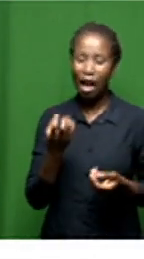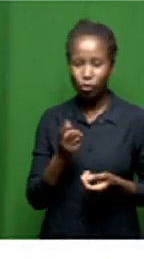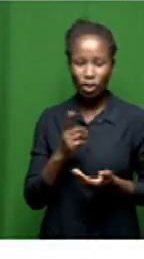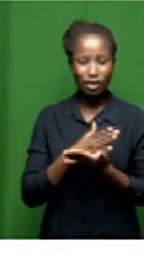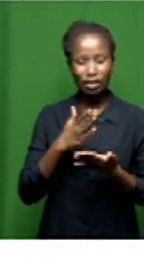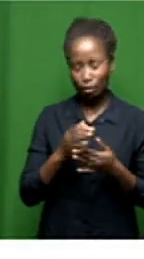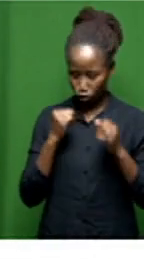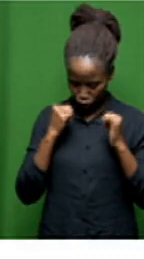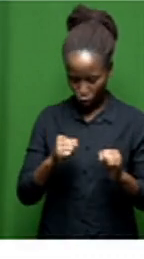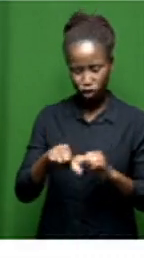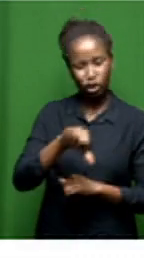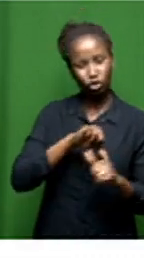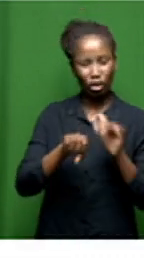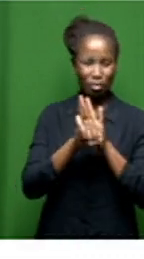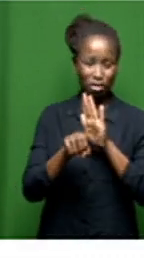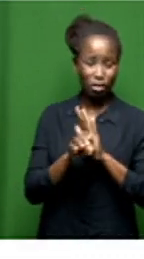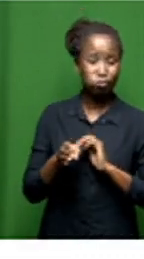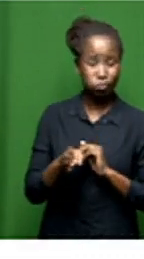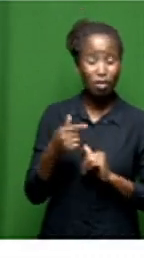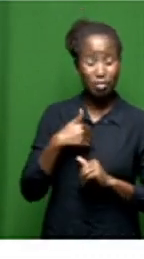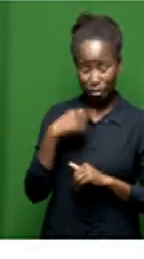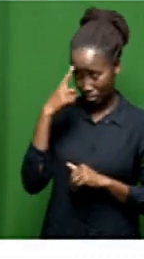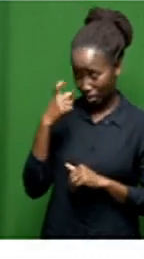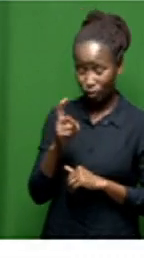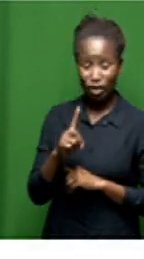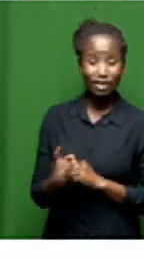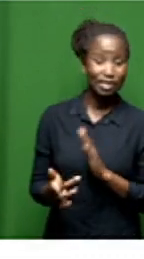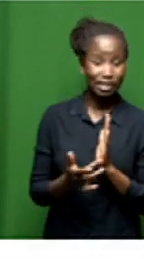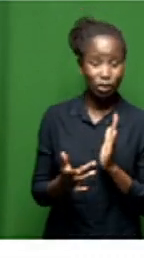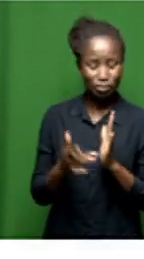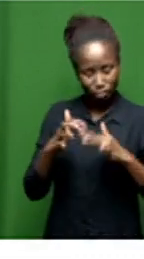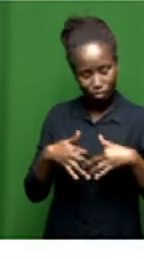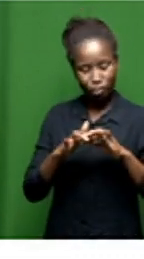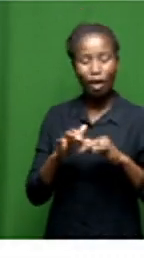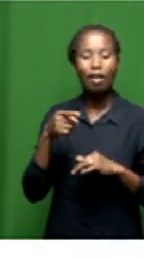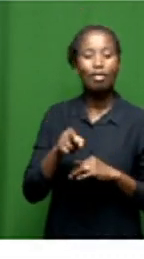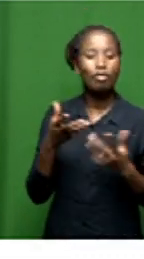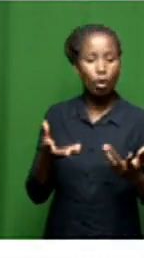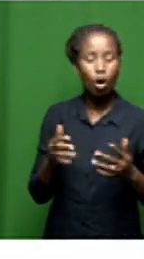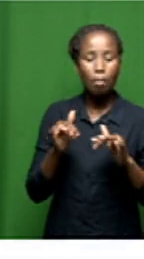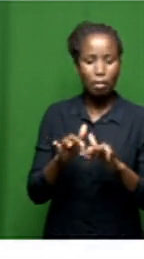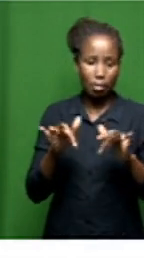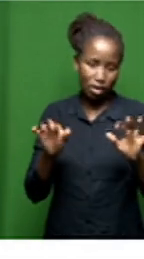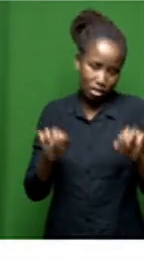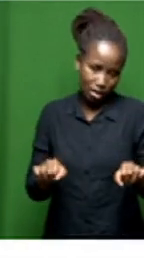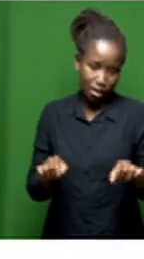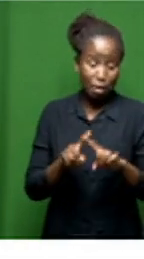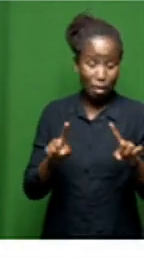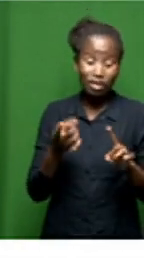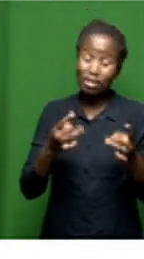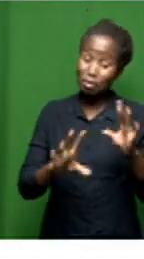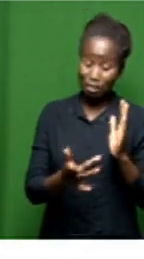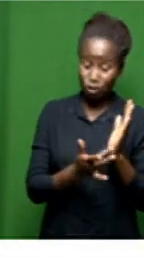media presence. I always believe technology was invented for human advancements, but sometimes technology can be anti